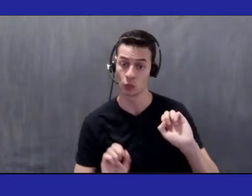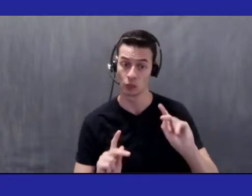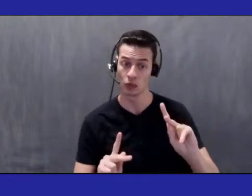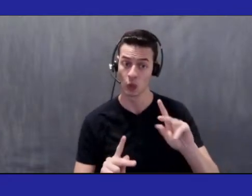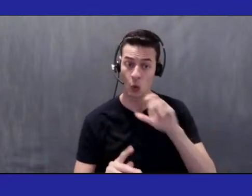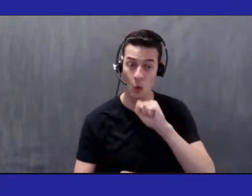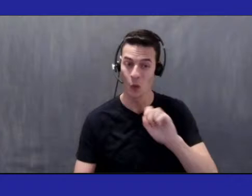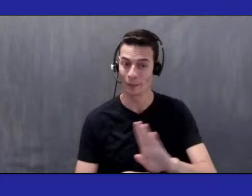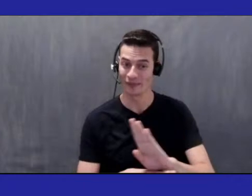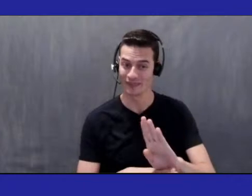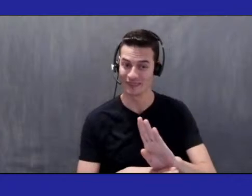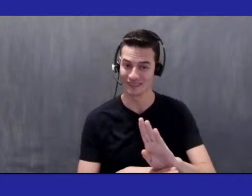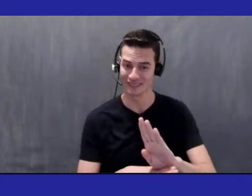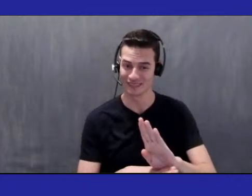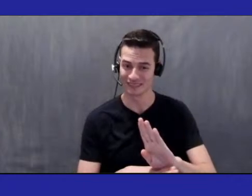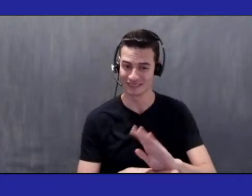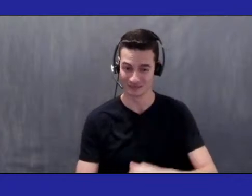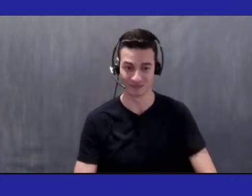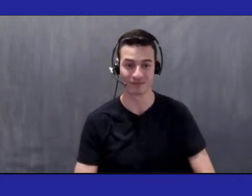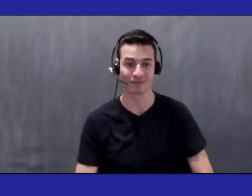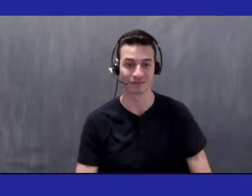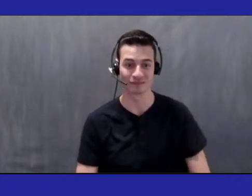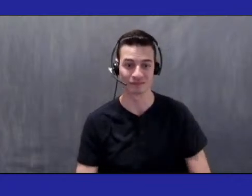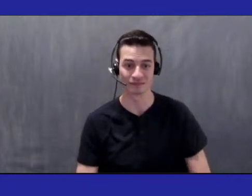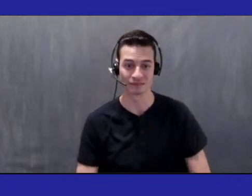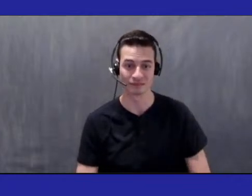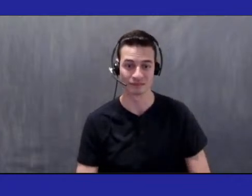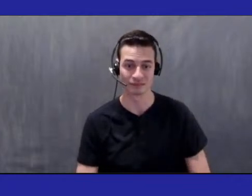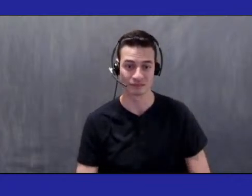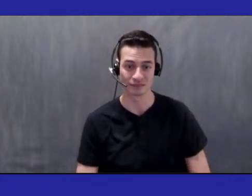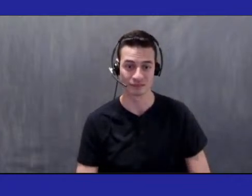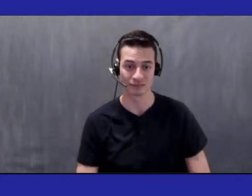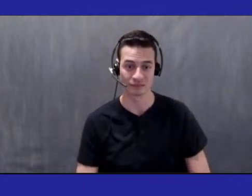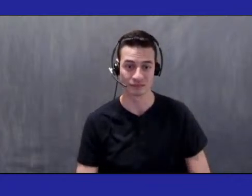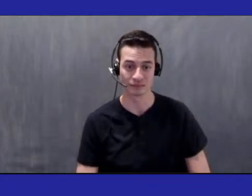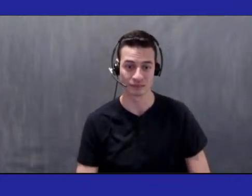business? For the third time?